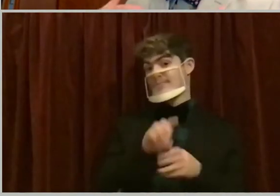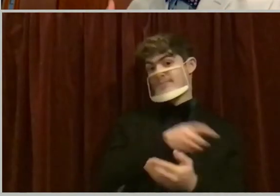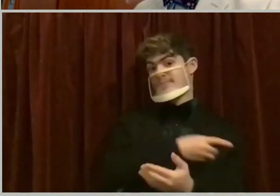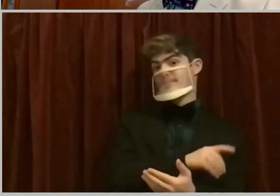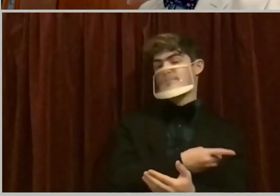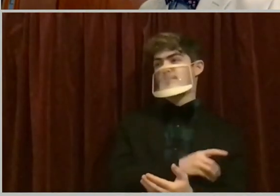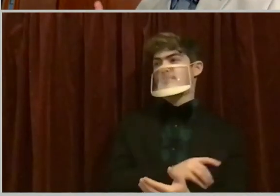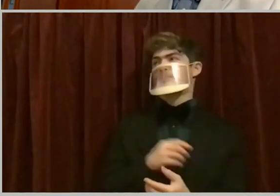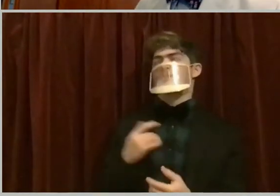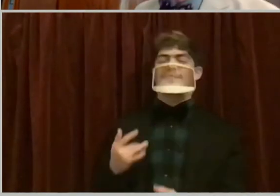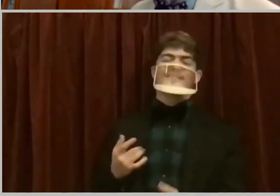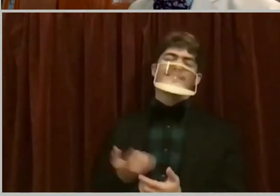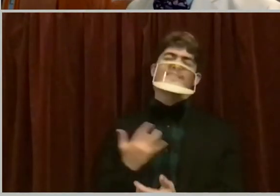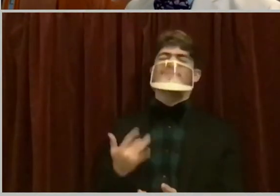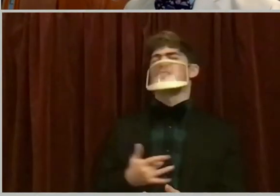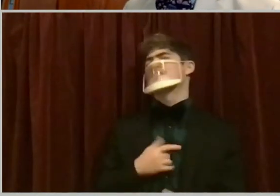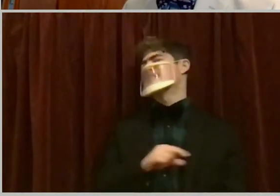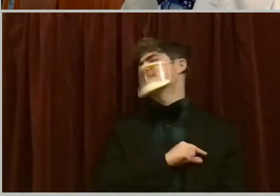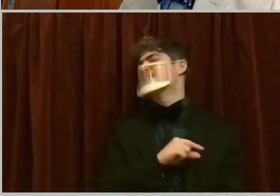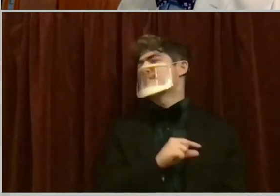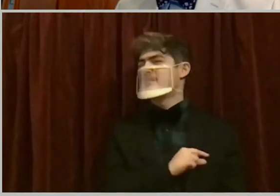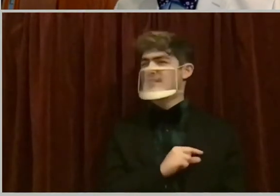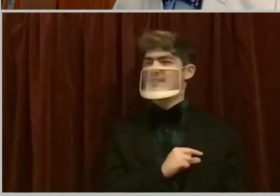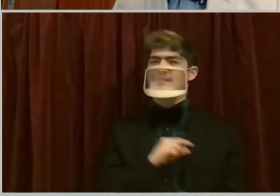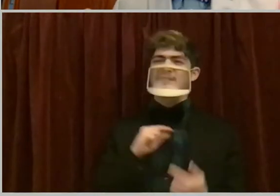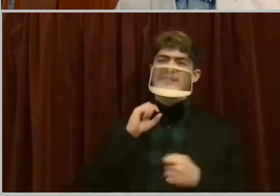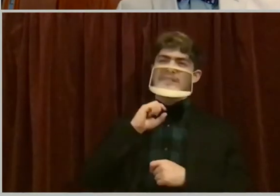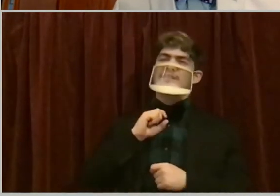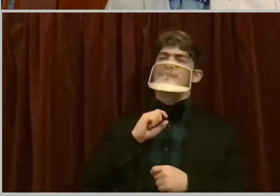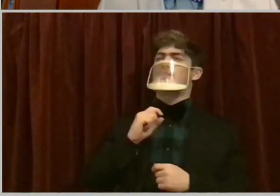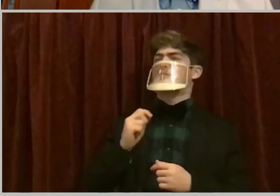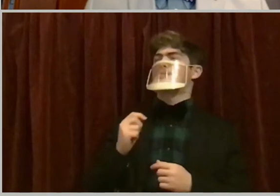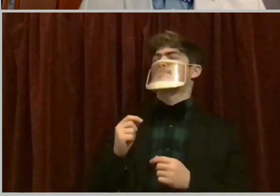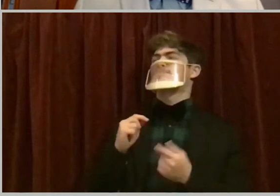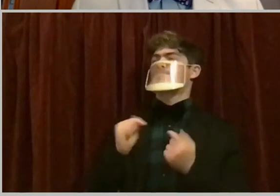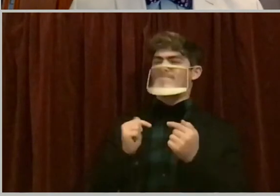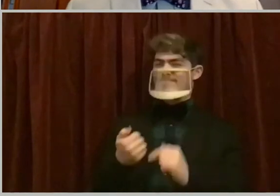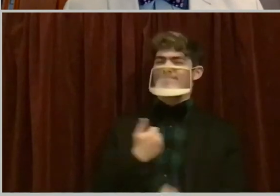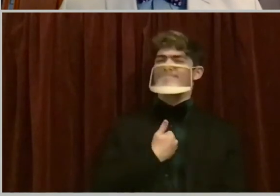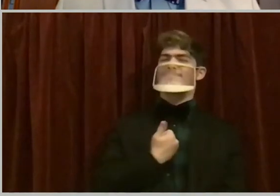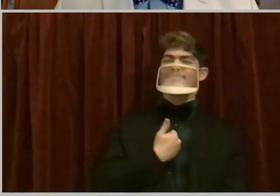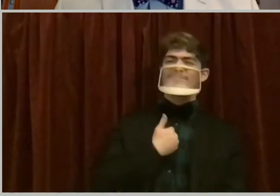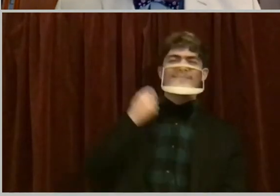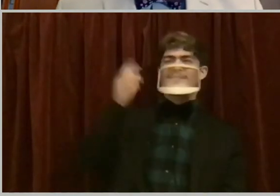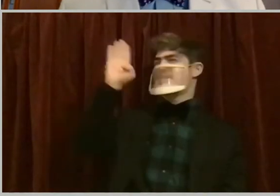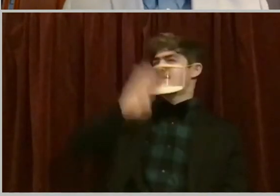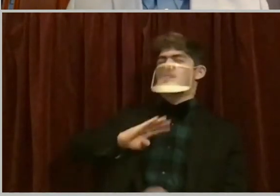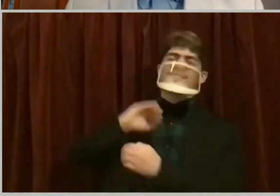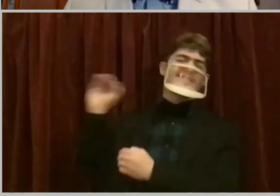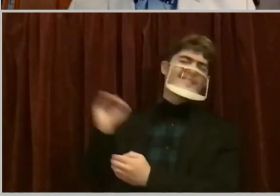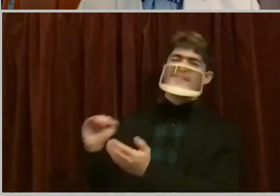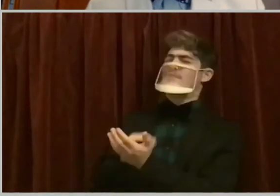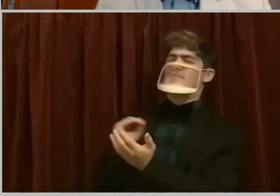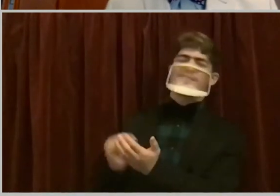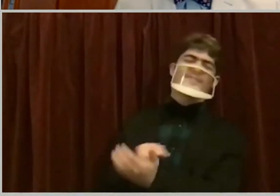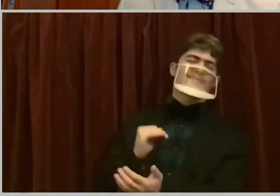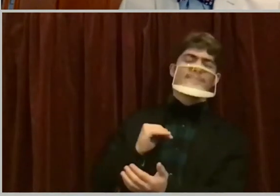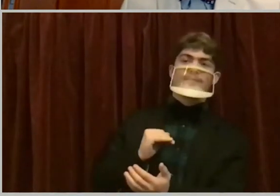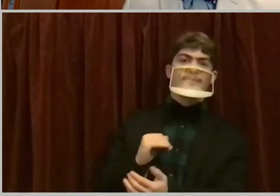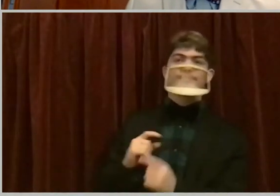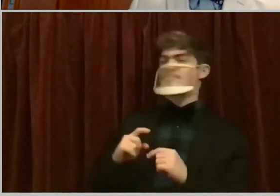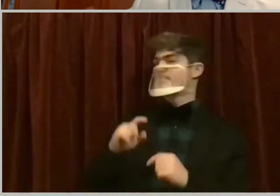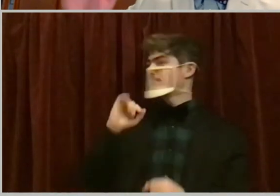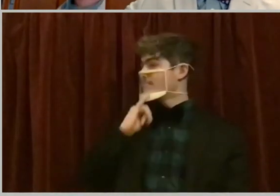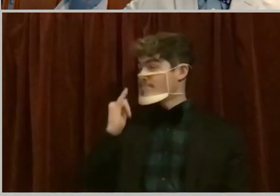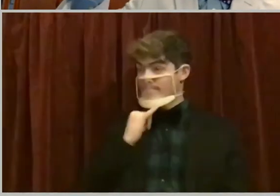we feel so guilty, we torture ourselves with guilt or with thoughts that God would never forgive me, when the exact opposite is true.